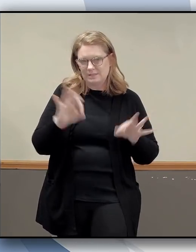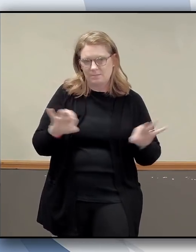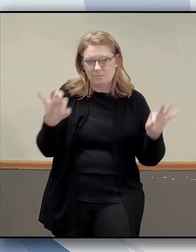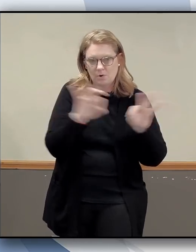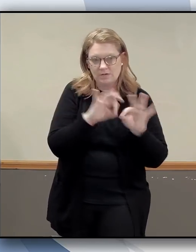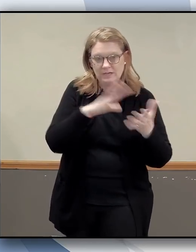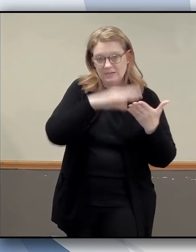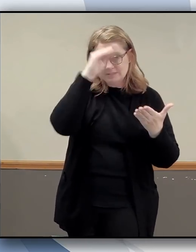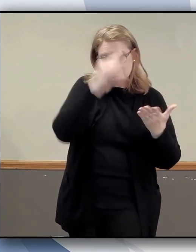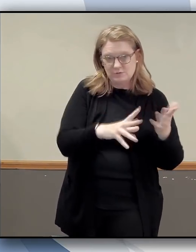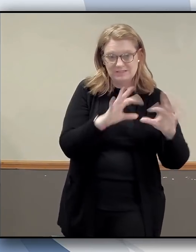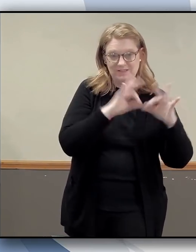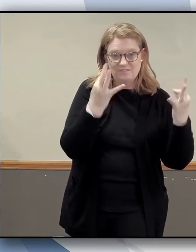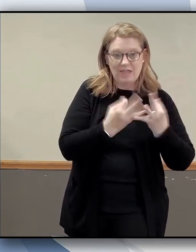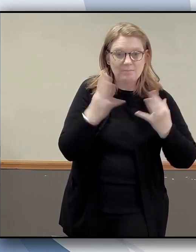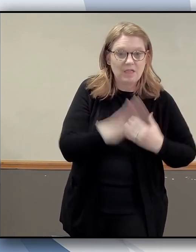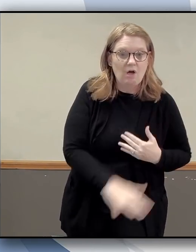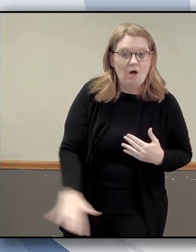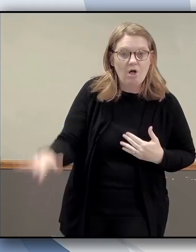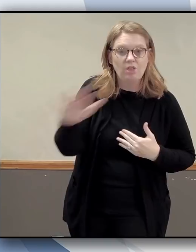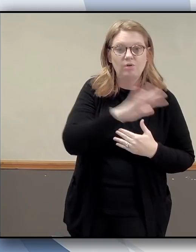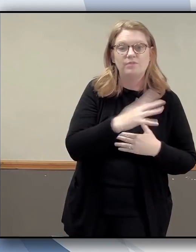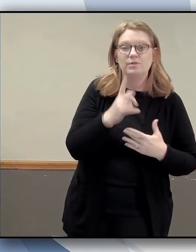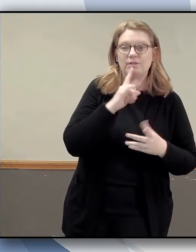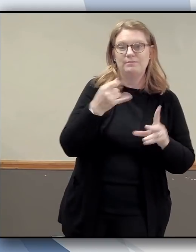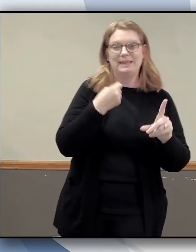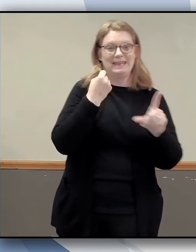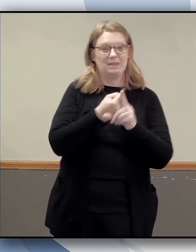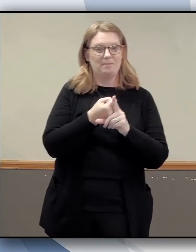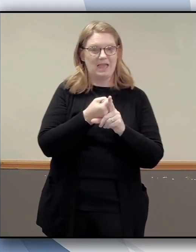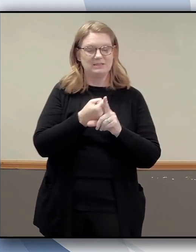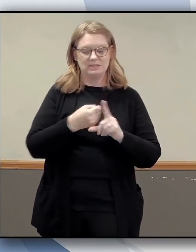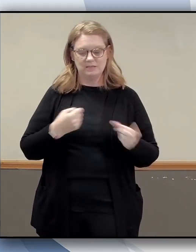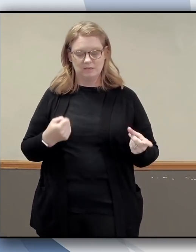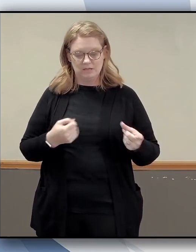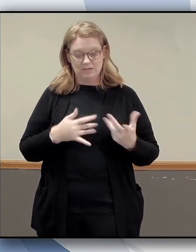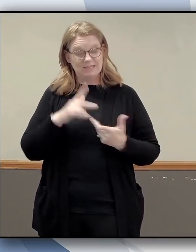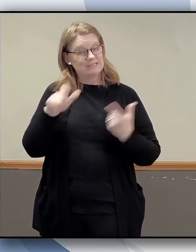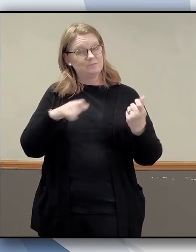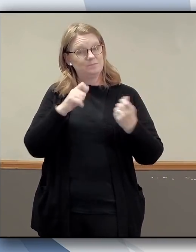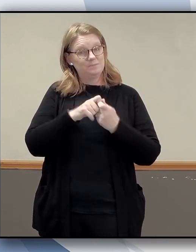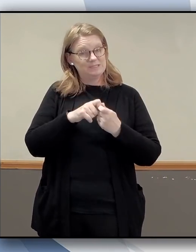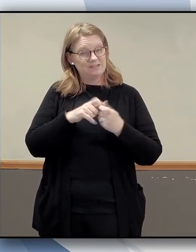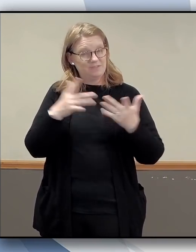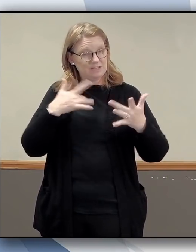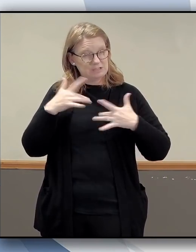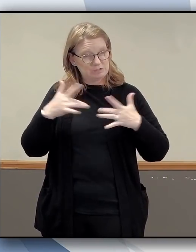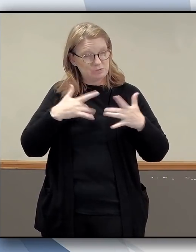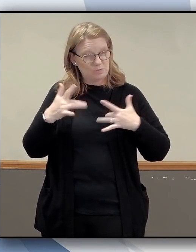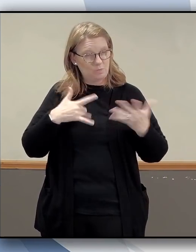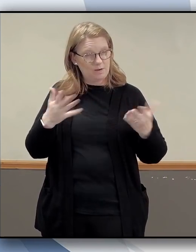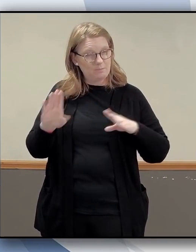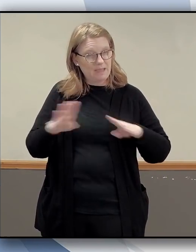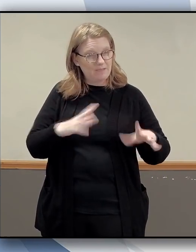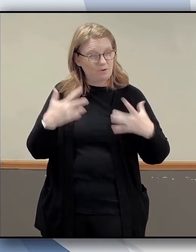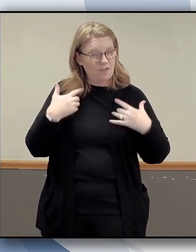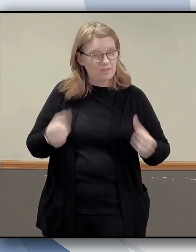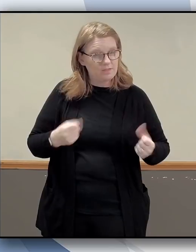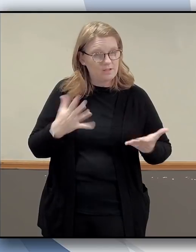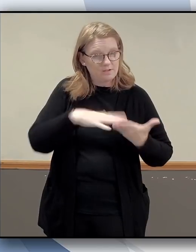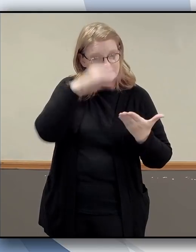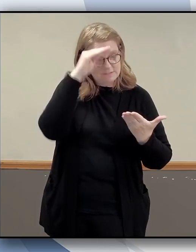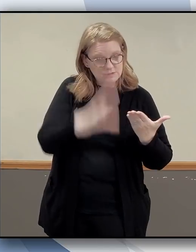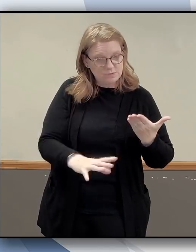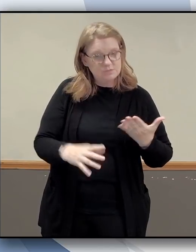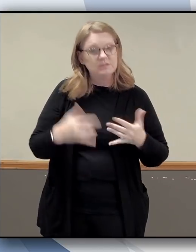family across North Dakota have been impacted during the pandemic, and one specific area of concern is the behavioral health of students. Today, the